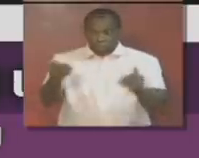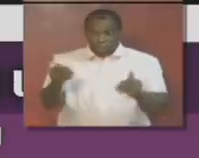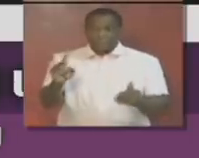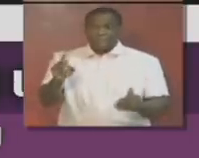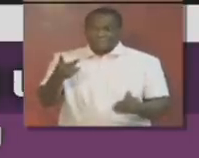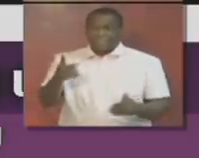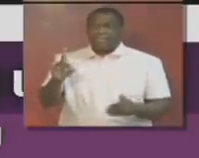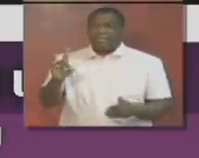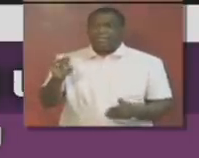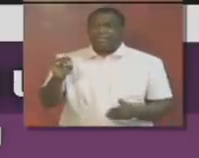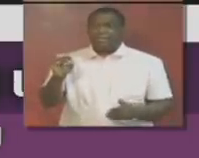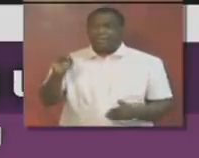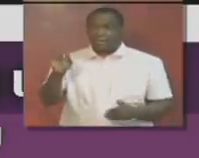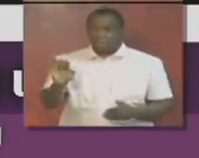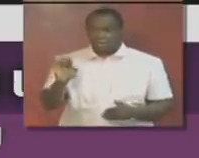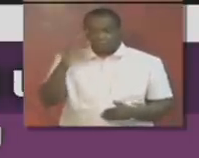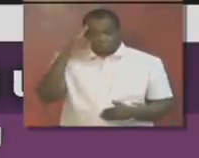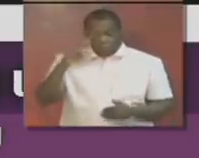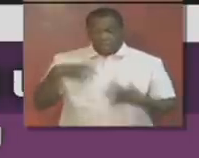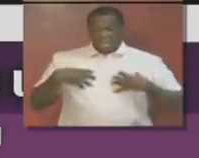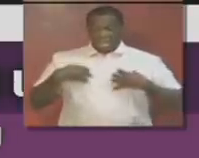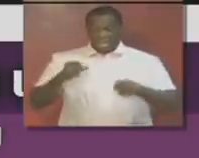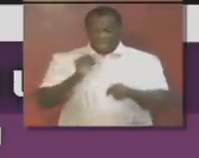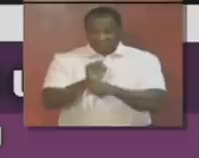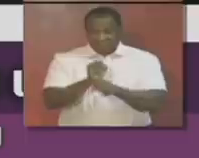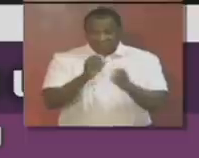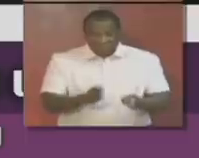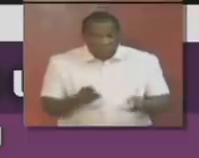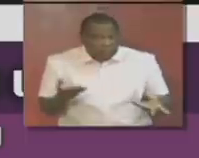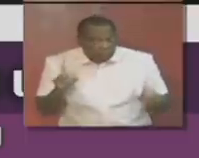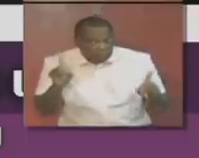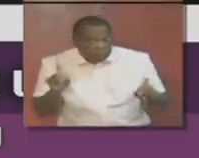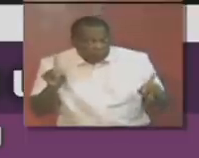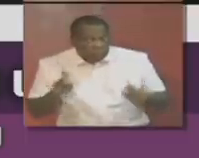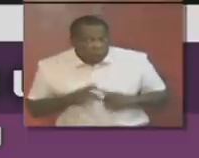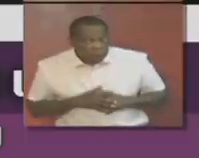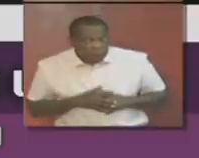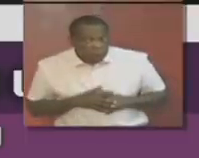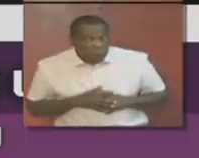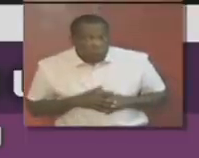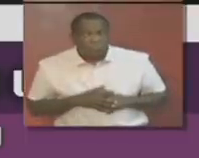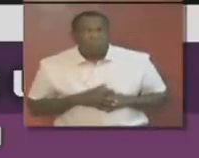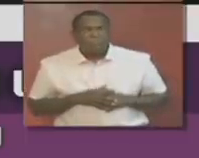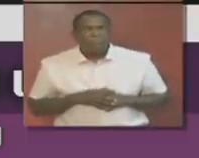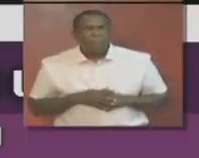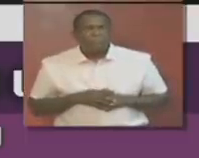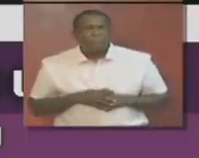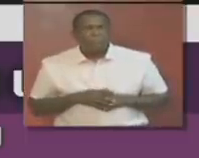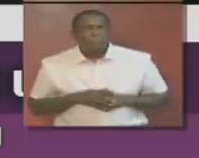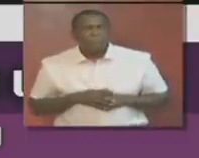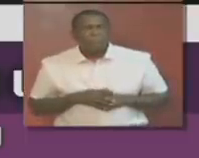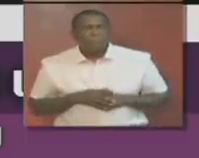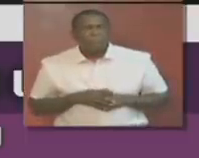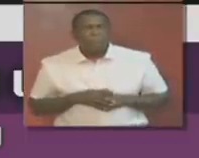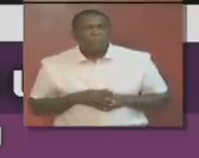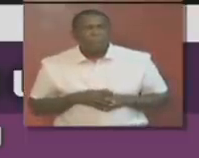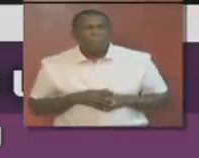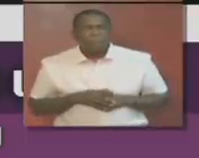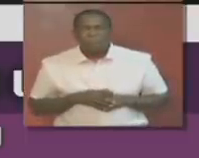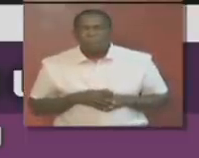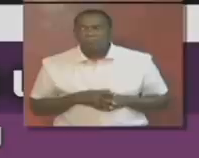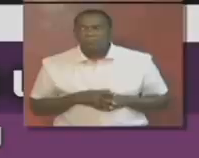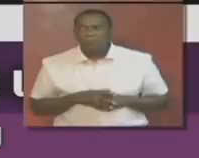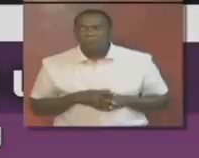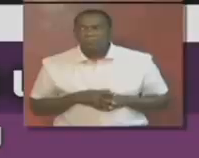for frontline workers in the interim until that investigation is completed, and if you could state